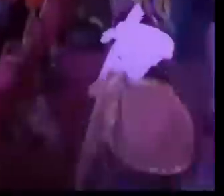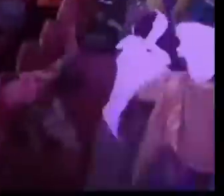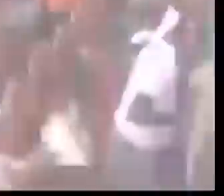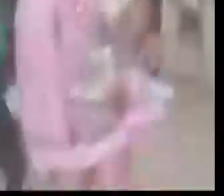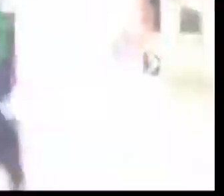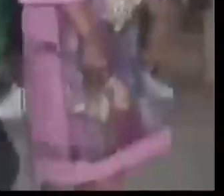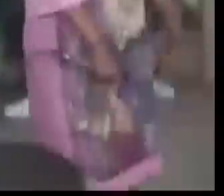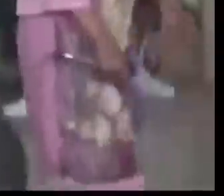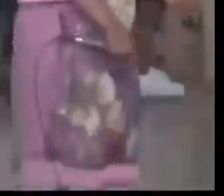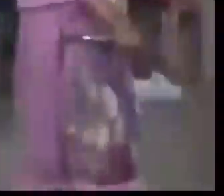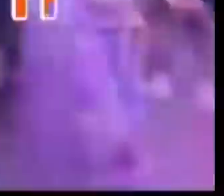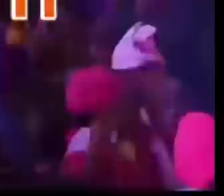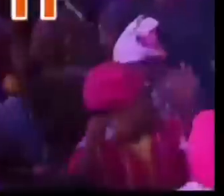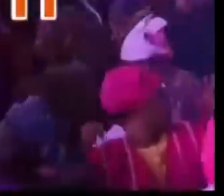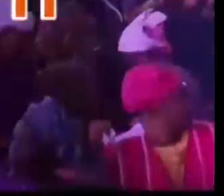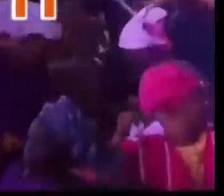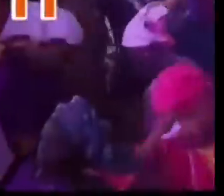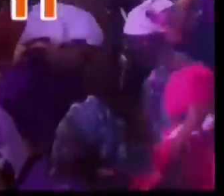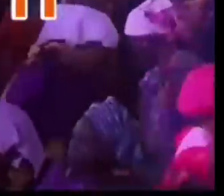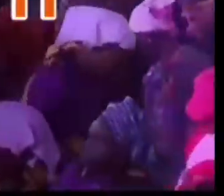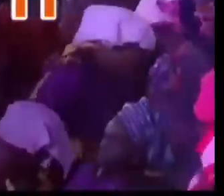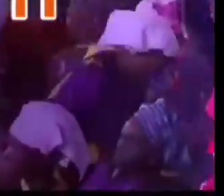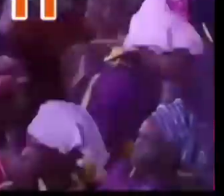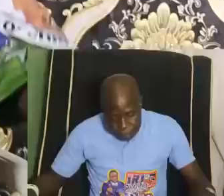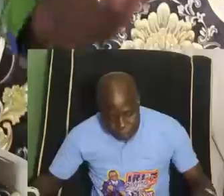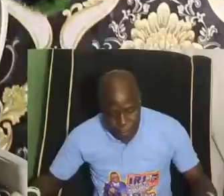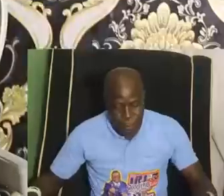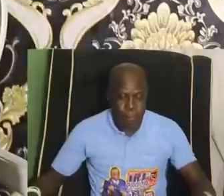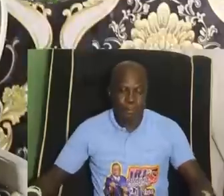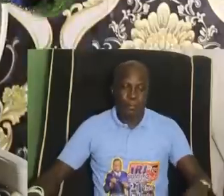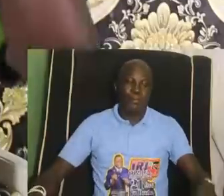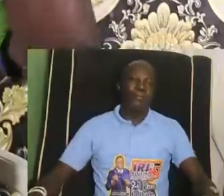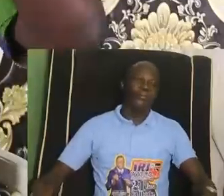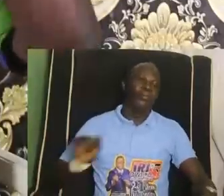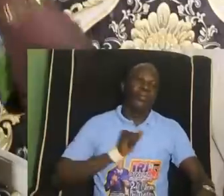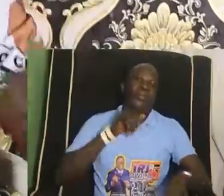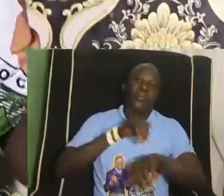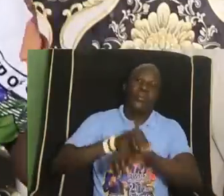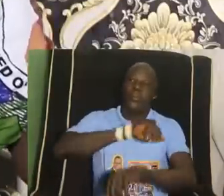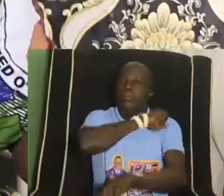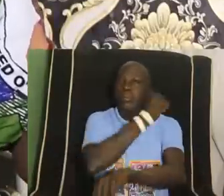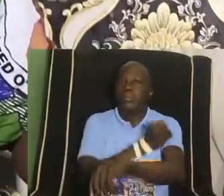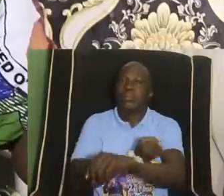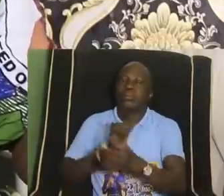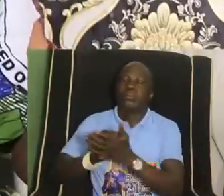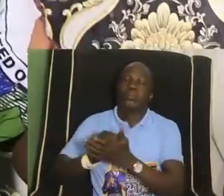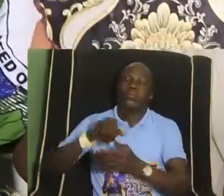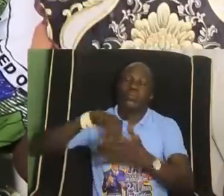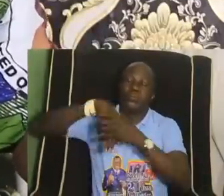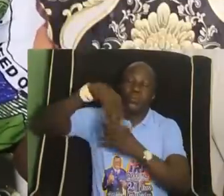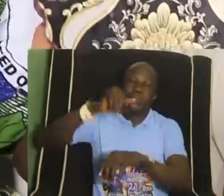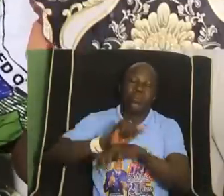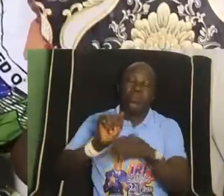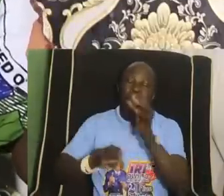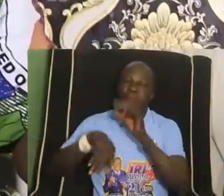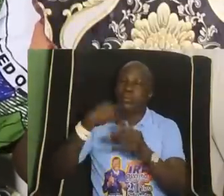must fall. Uyakajoni. Awaugo Walawati. Mora said jade. I sent forth authority. Bo ba le